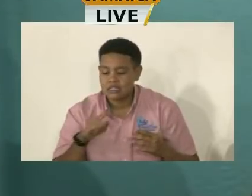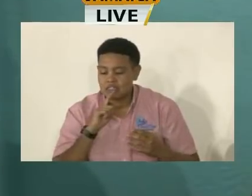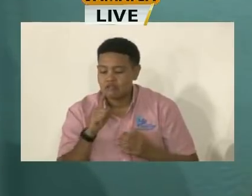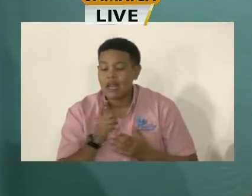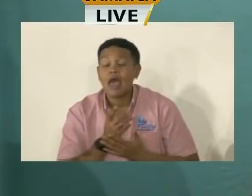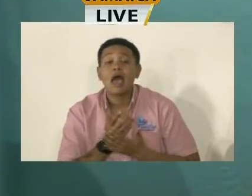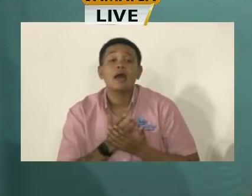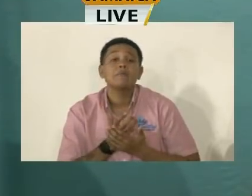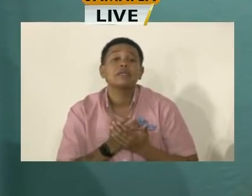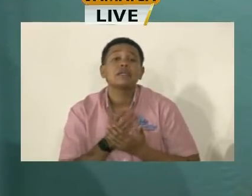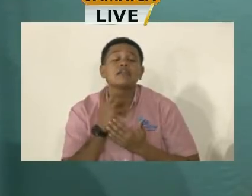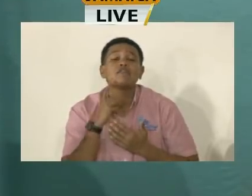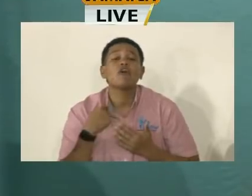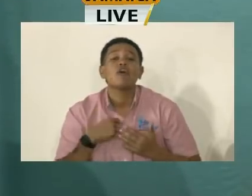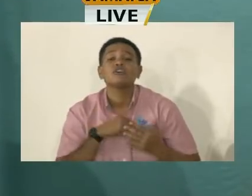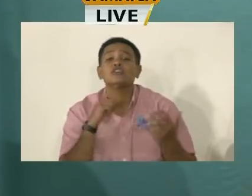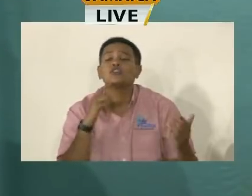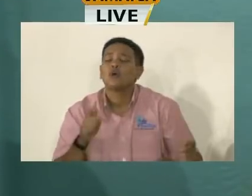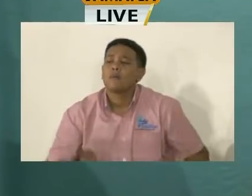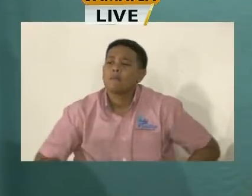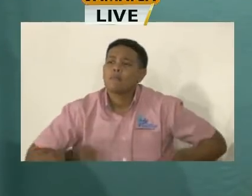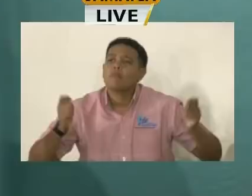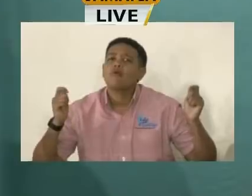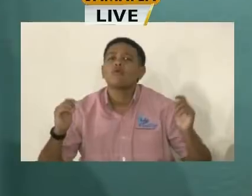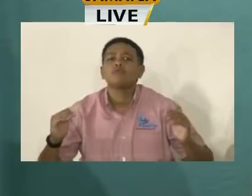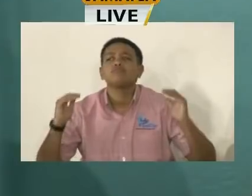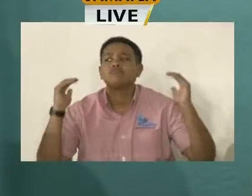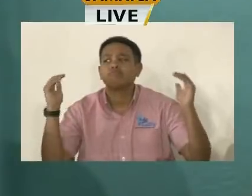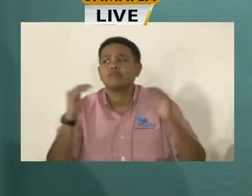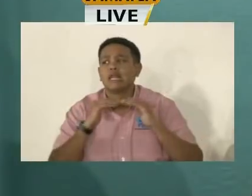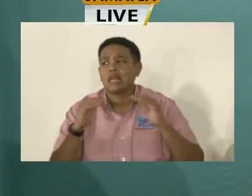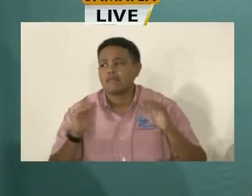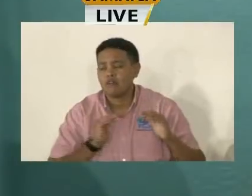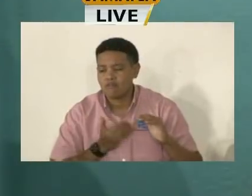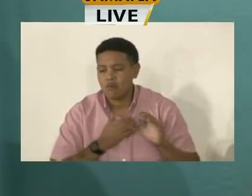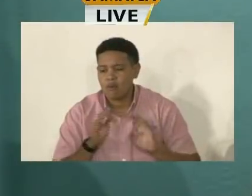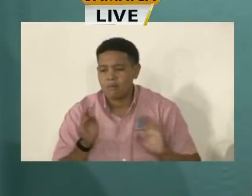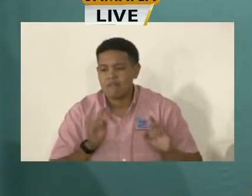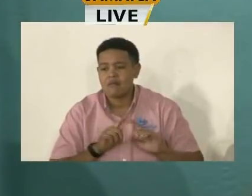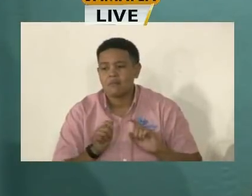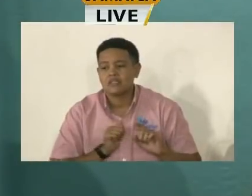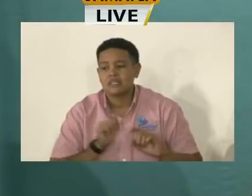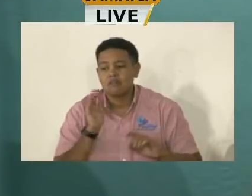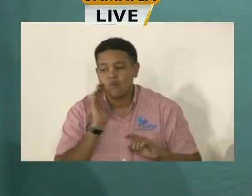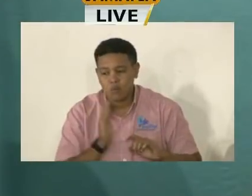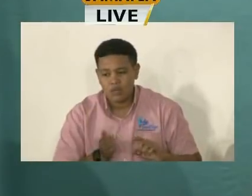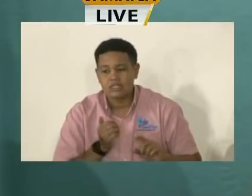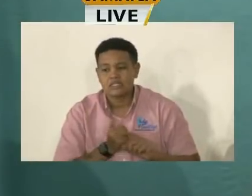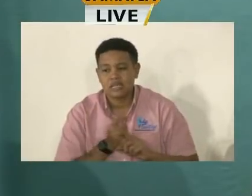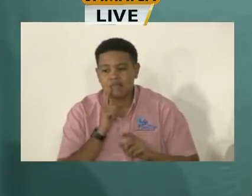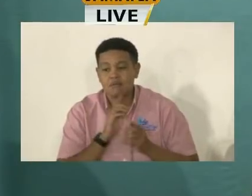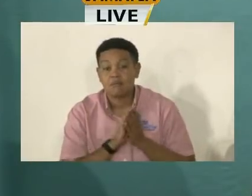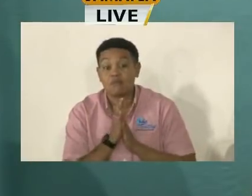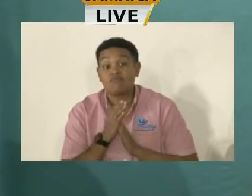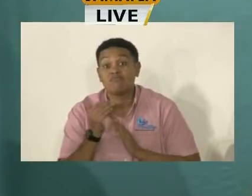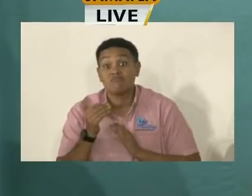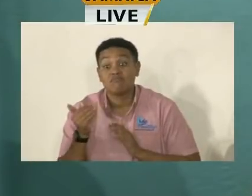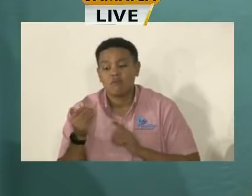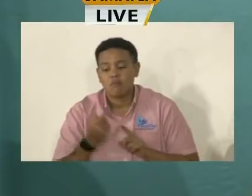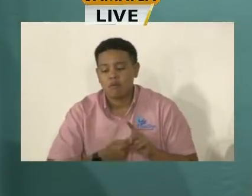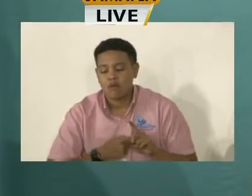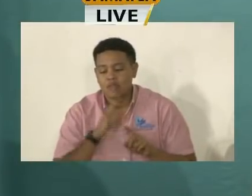appeal for us to lift the level of our behavior. But I will, in the coming months,